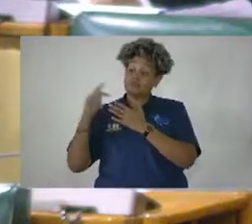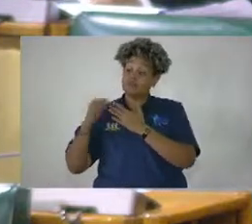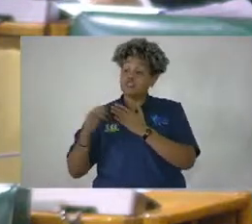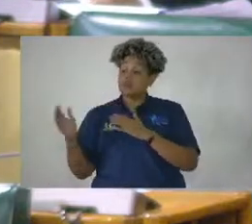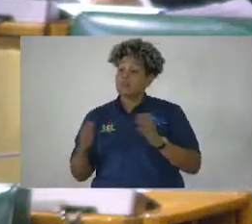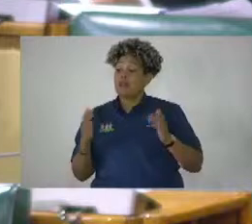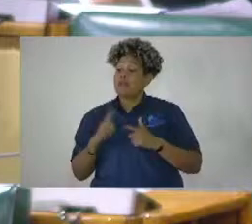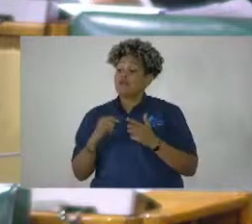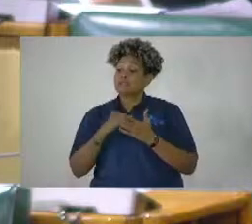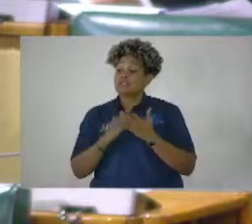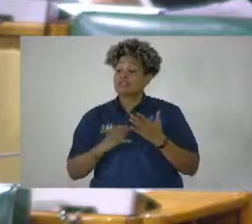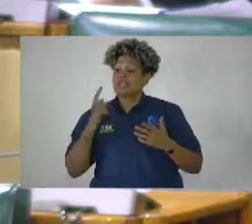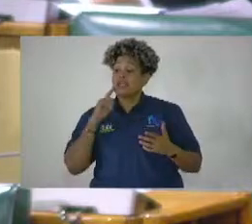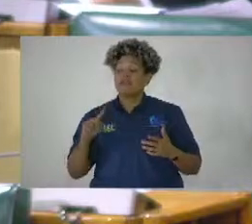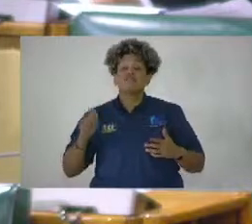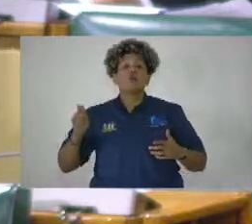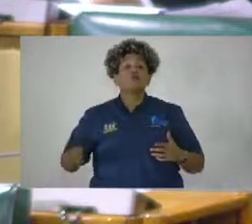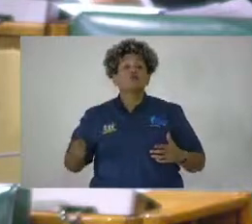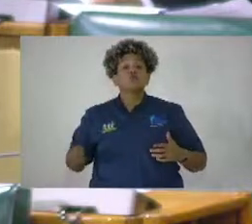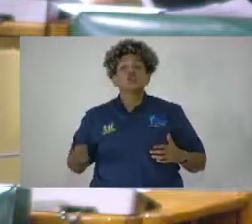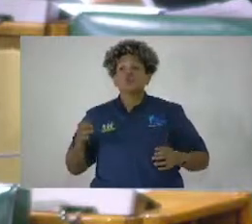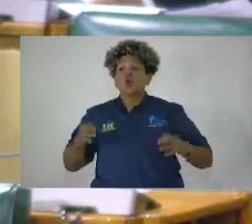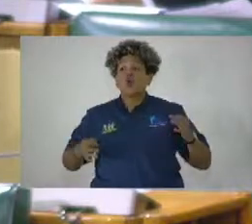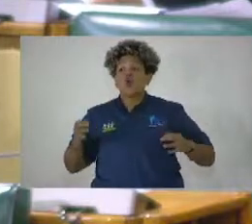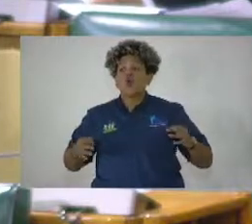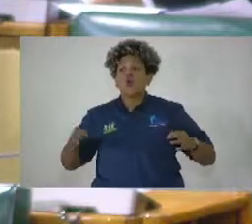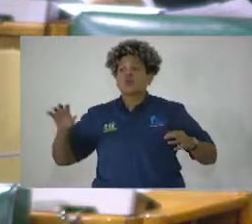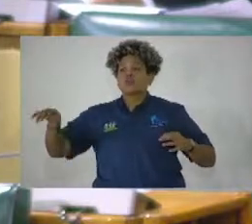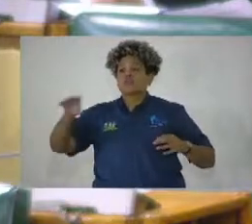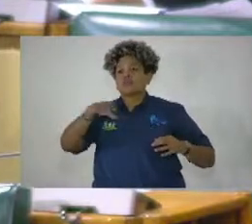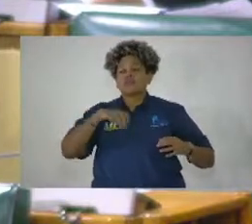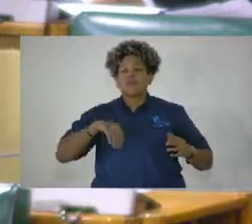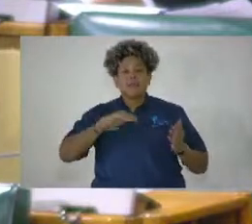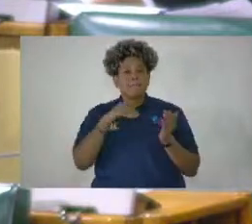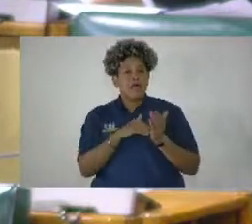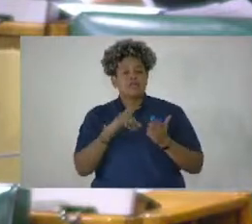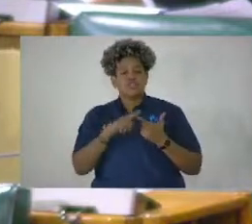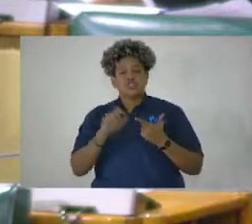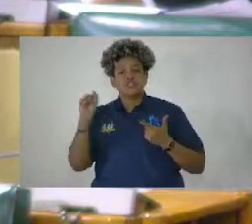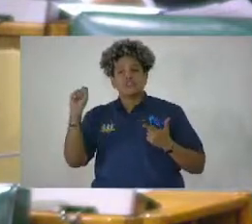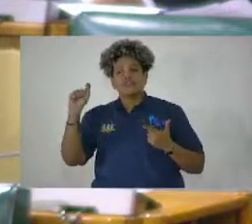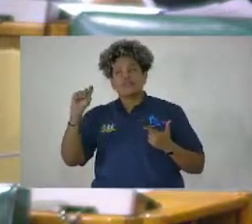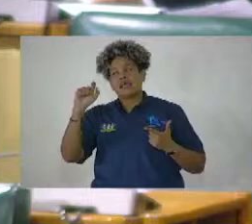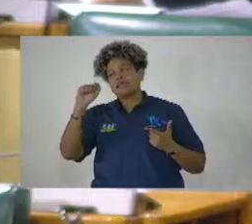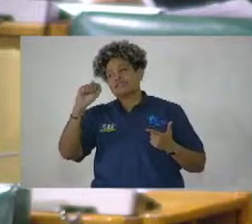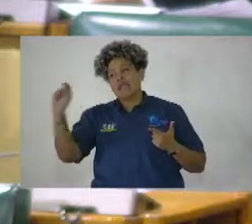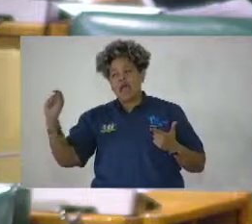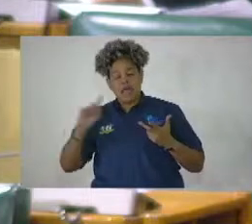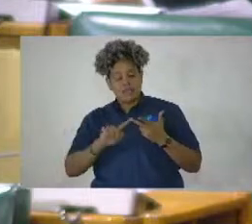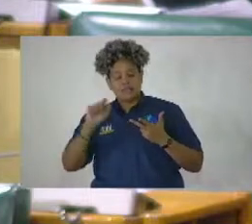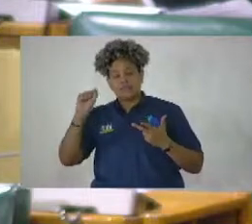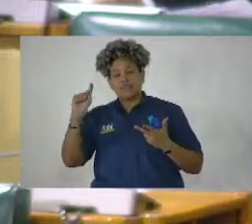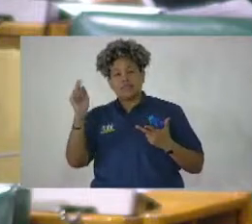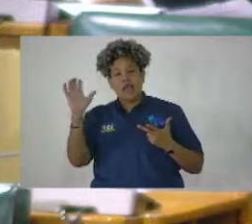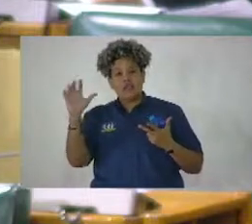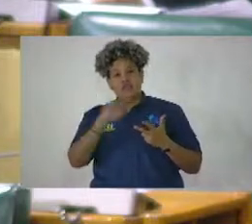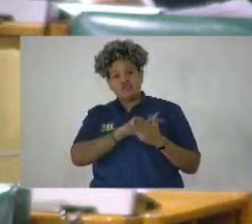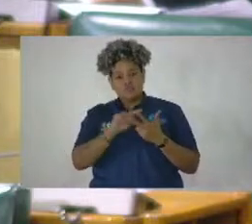planning and design for judicial court complexes in Manchester, in St. Anne, and St.